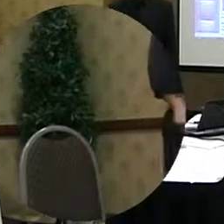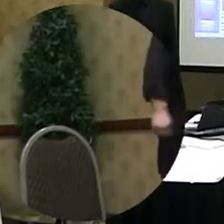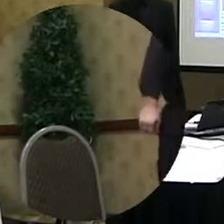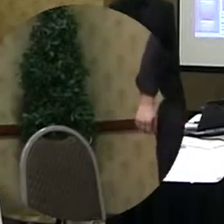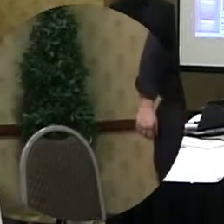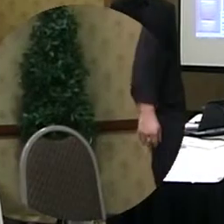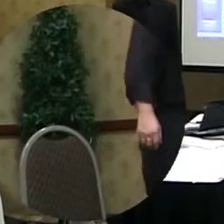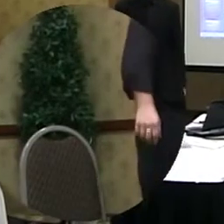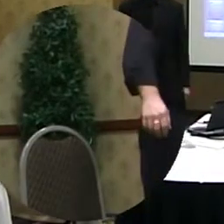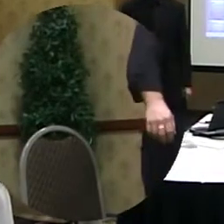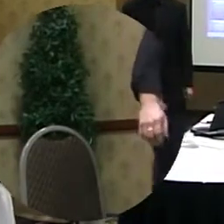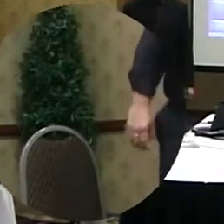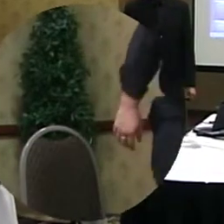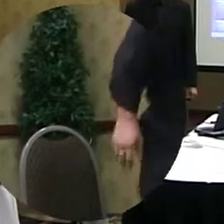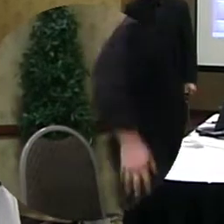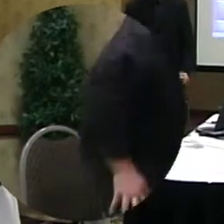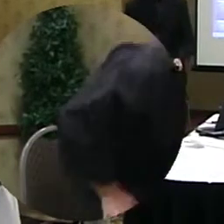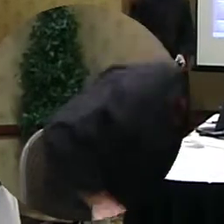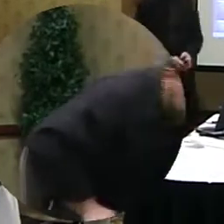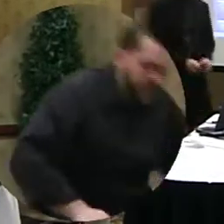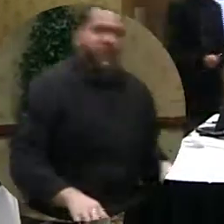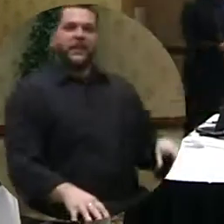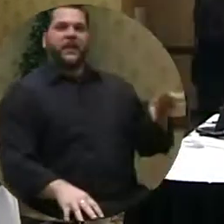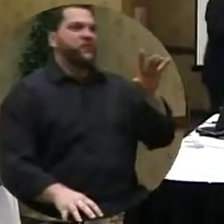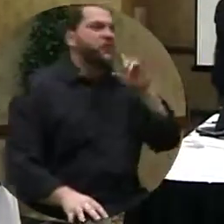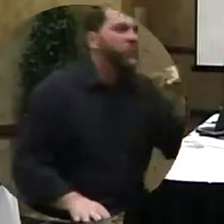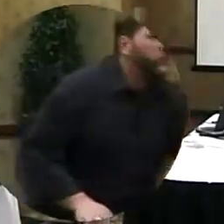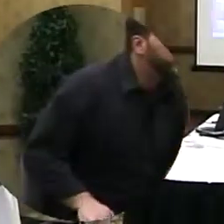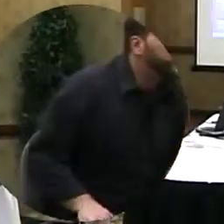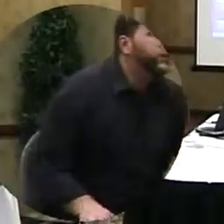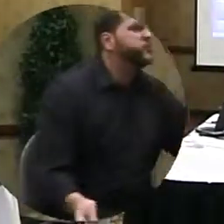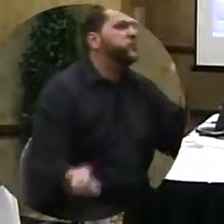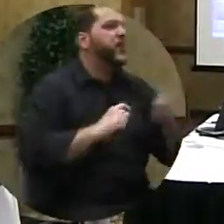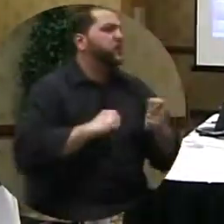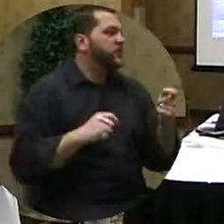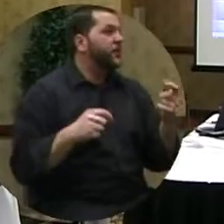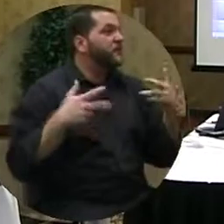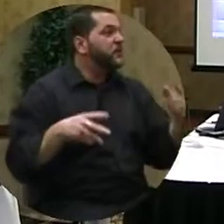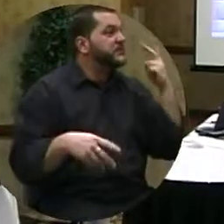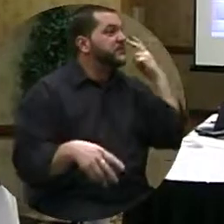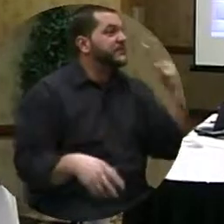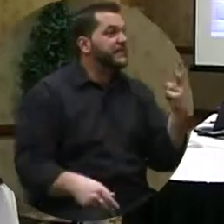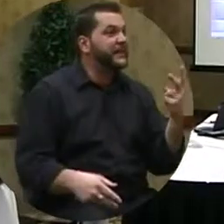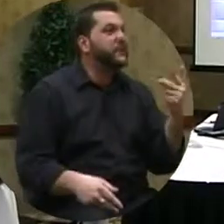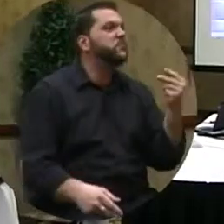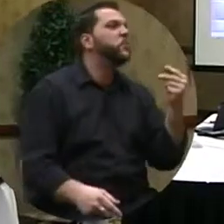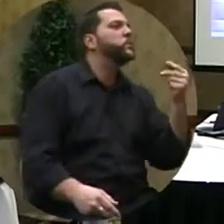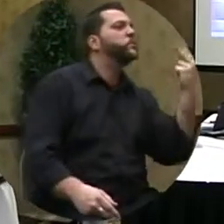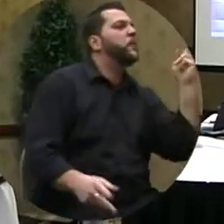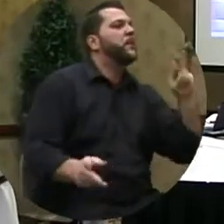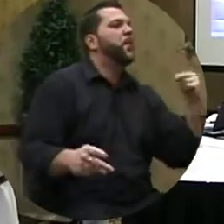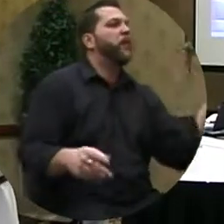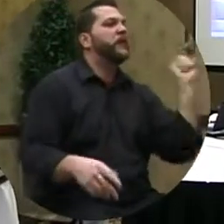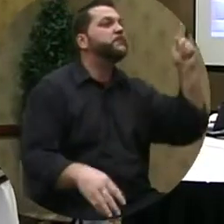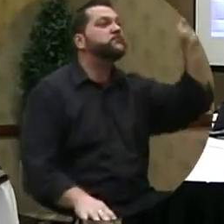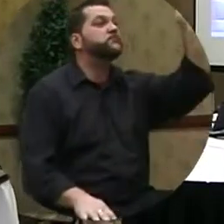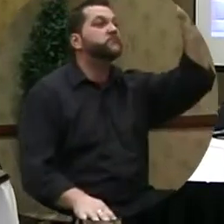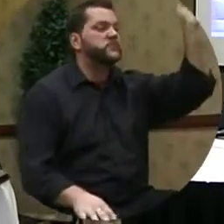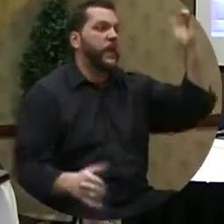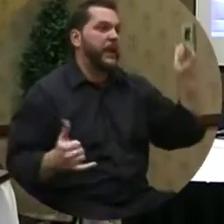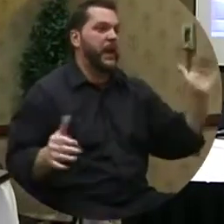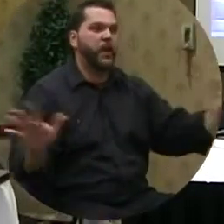We're going to change this up a little bit. You've had an opportunity to see a couple of people do this. Here's what I'm going to ask you to do. In